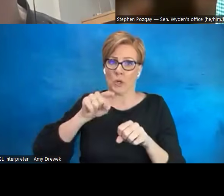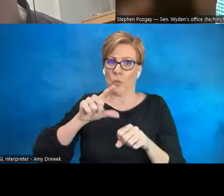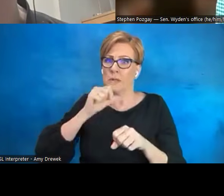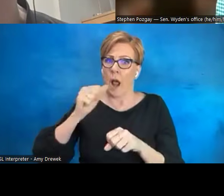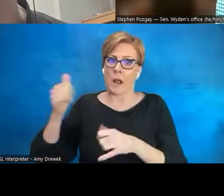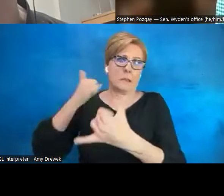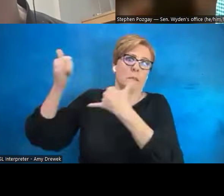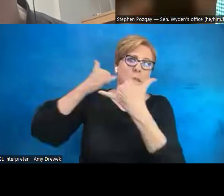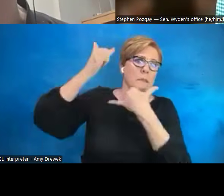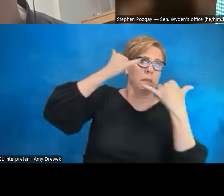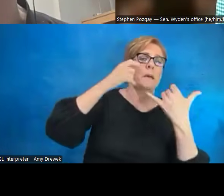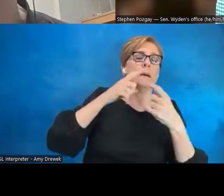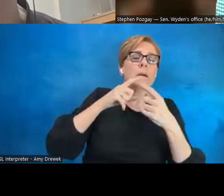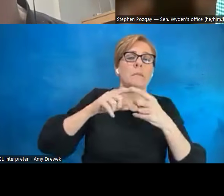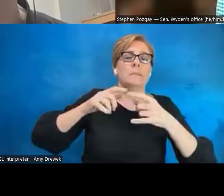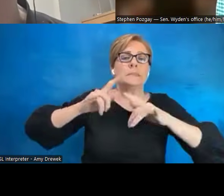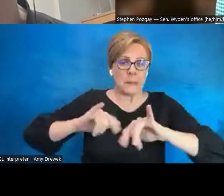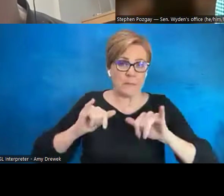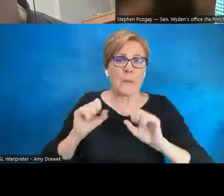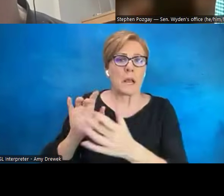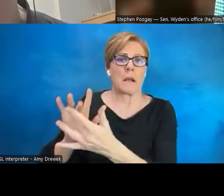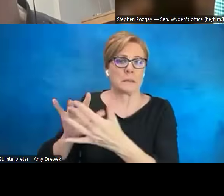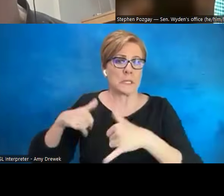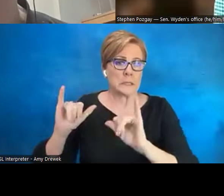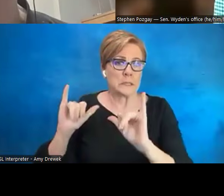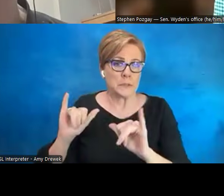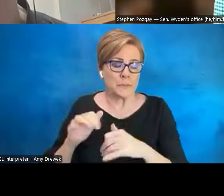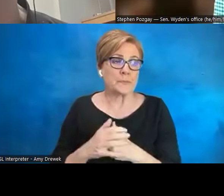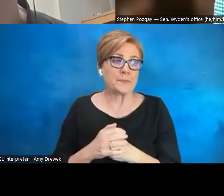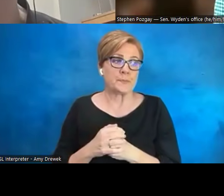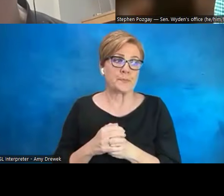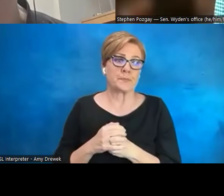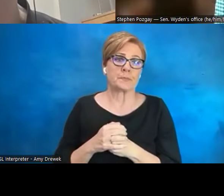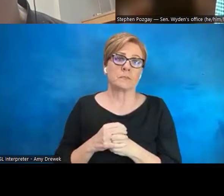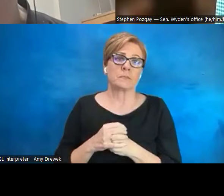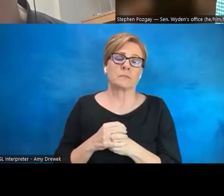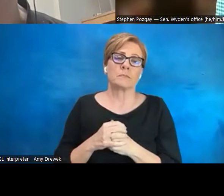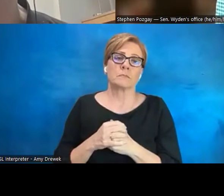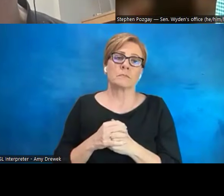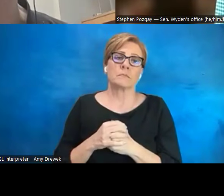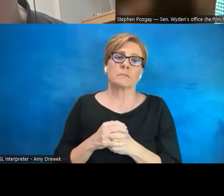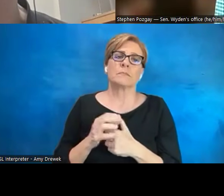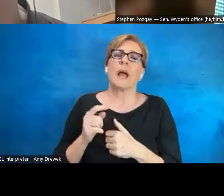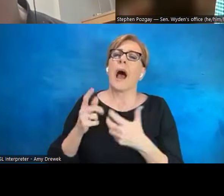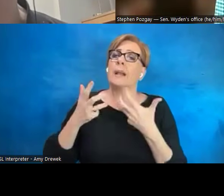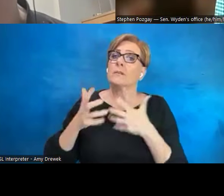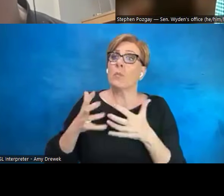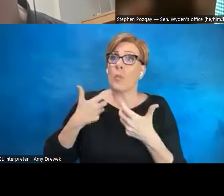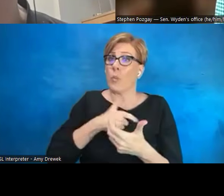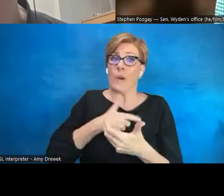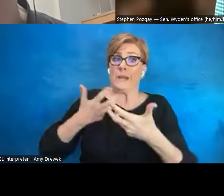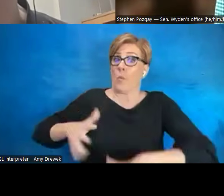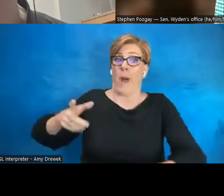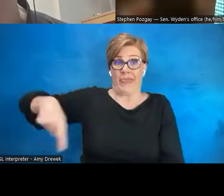can maintain contact with the client so that they don't feel as much like they're screaming into the void. We as